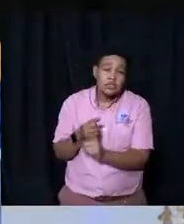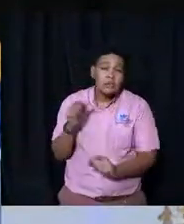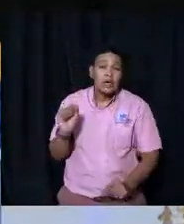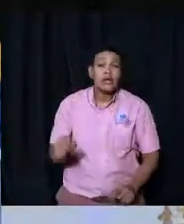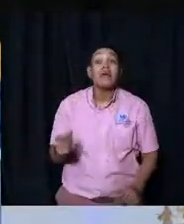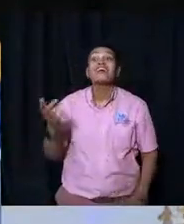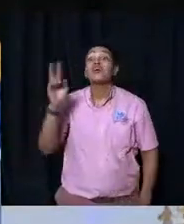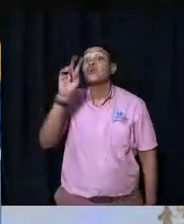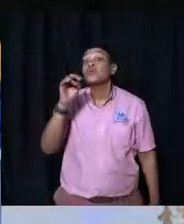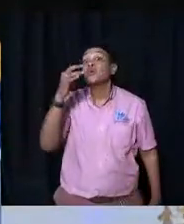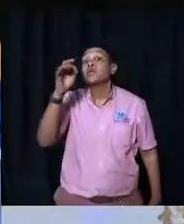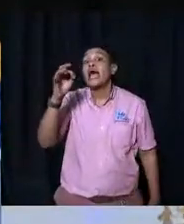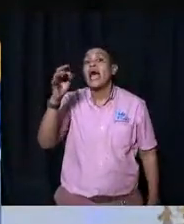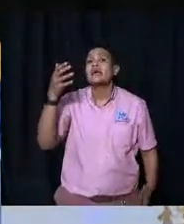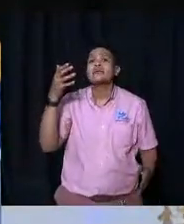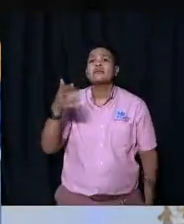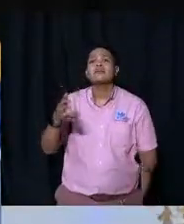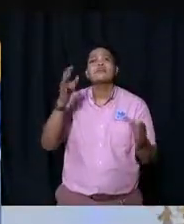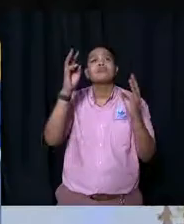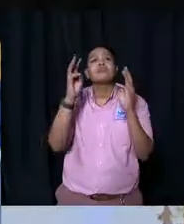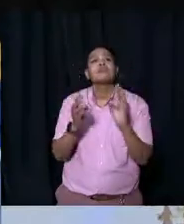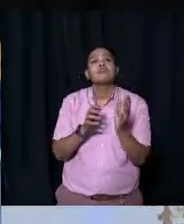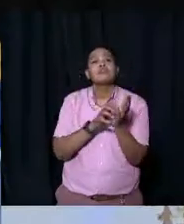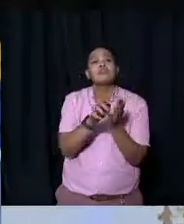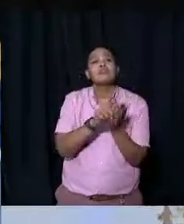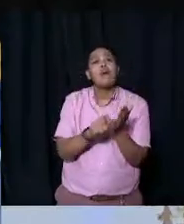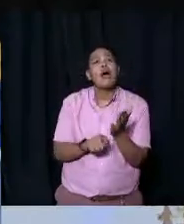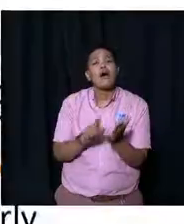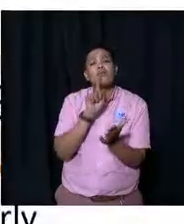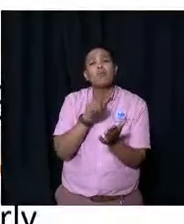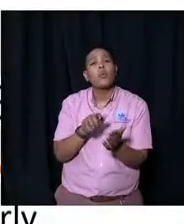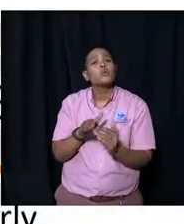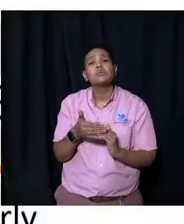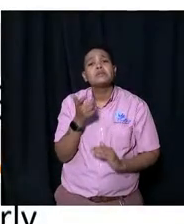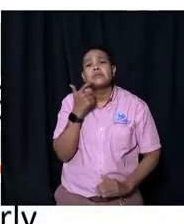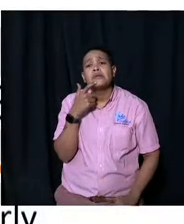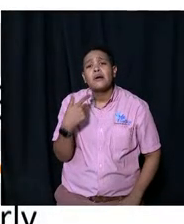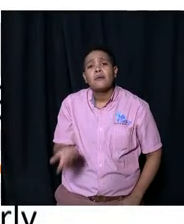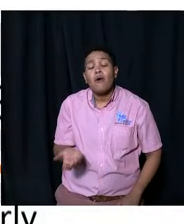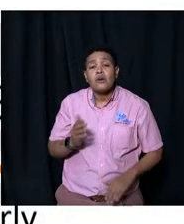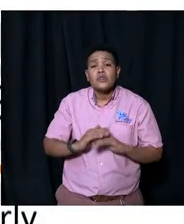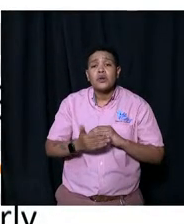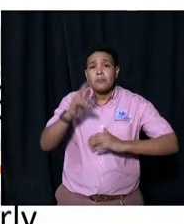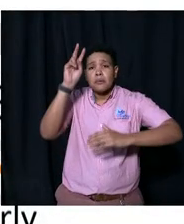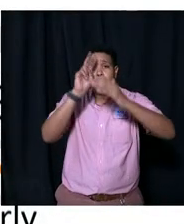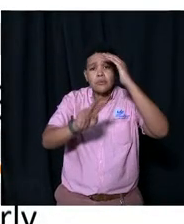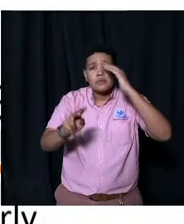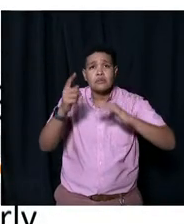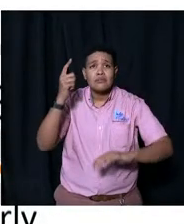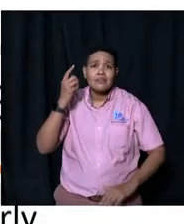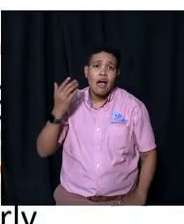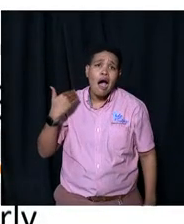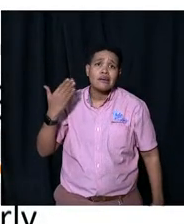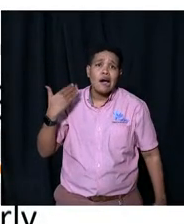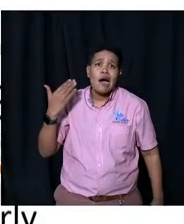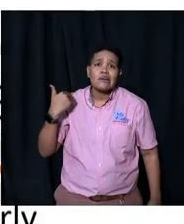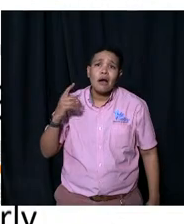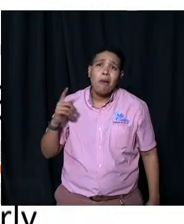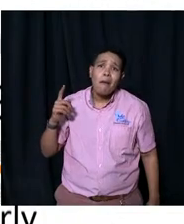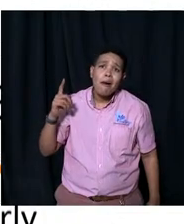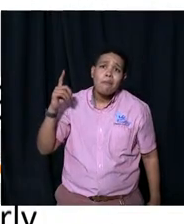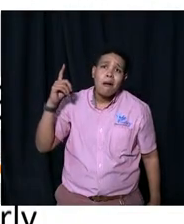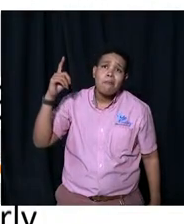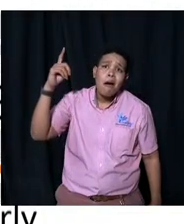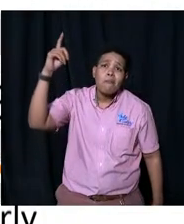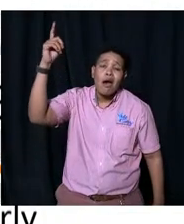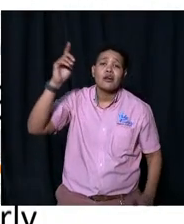to the 2019 State of Jamaica Climate Draft Report, Jamaica has projected to have temperature increases, which means the island will